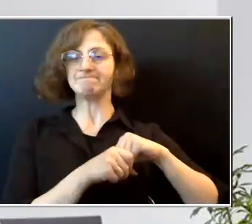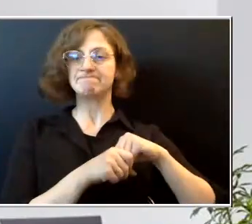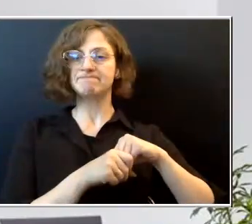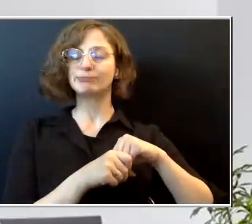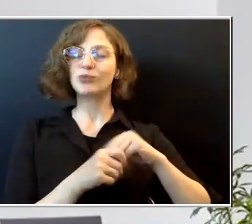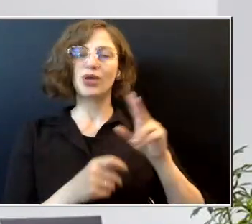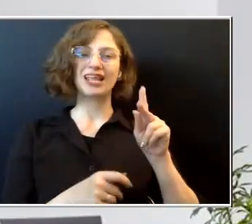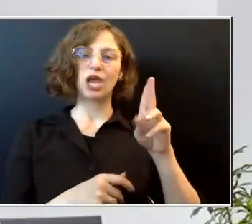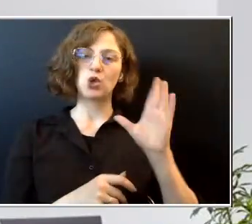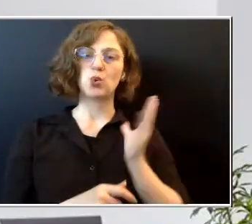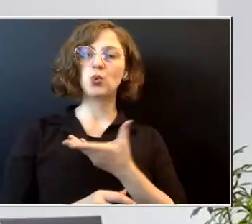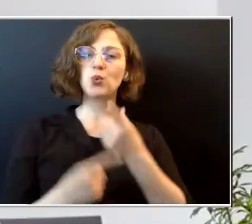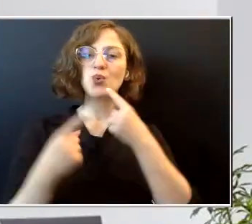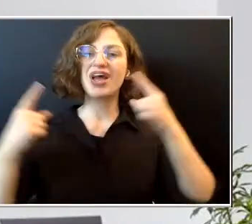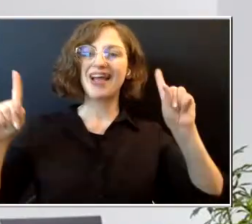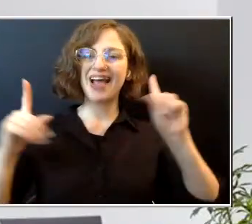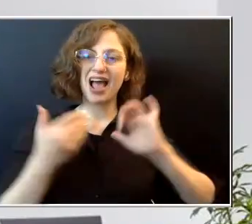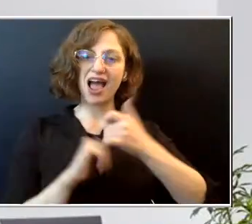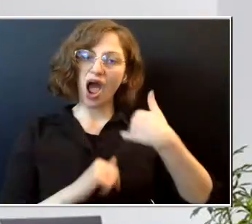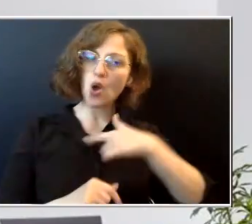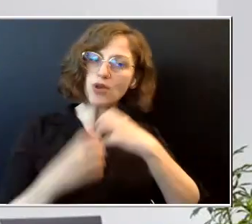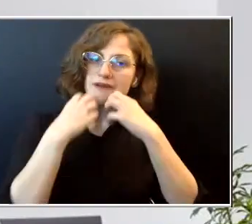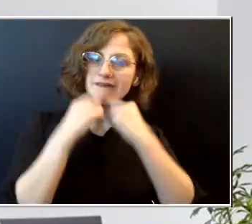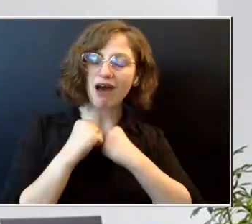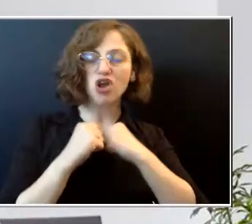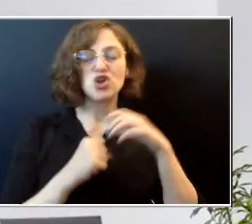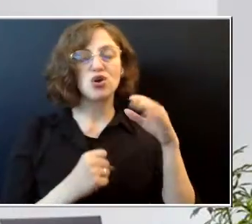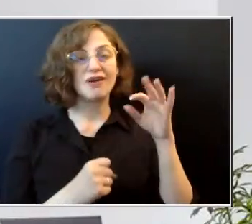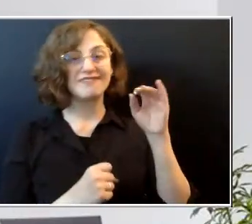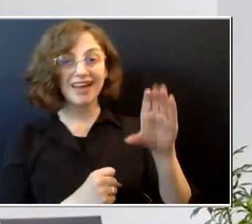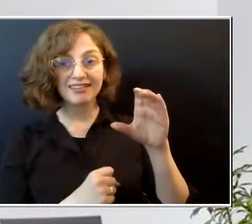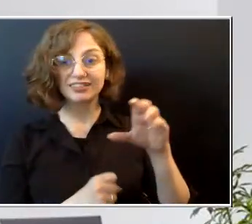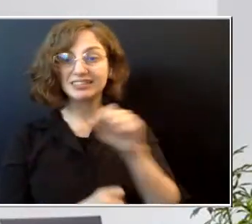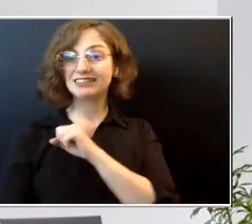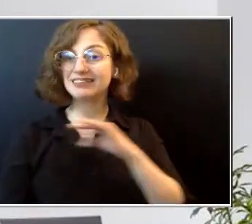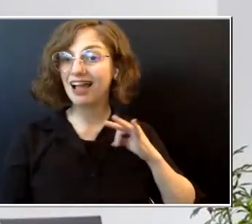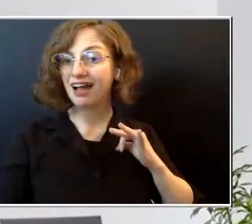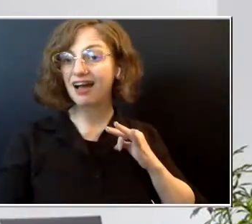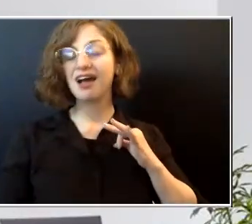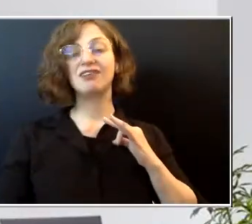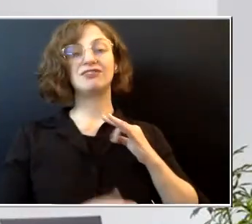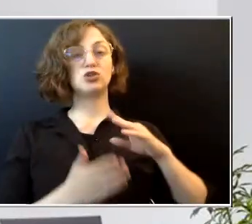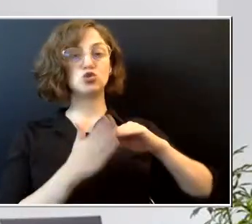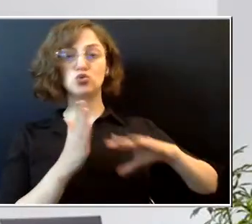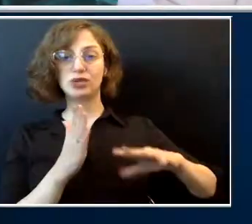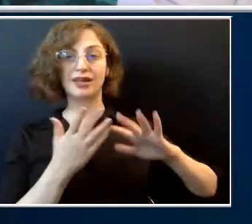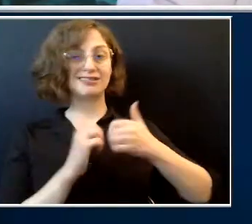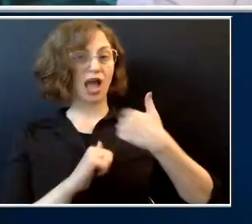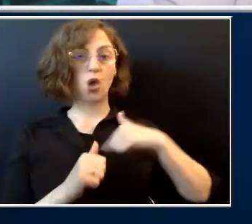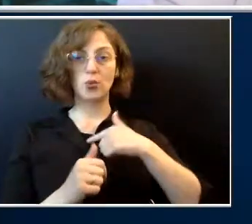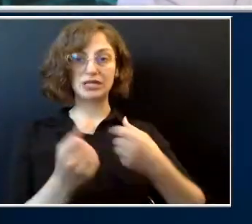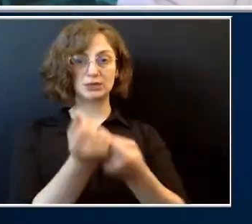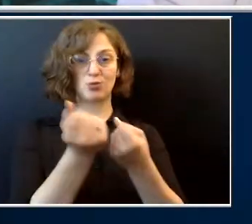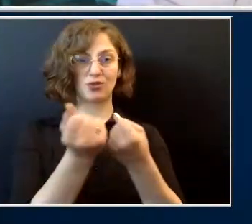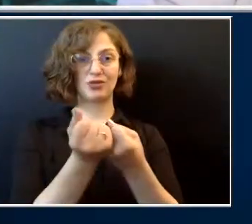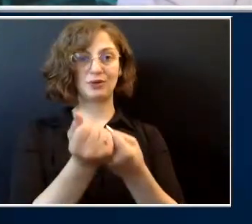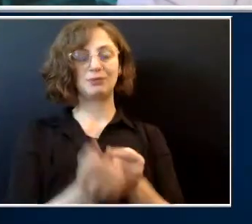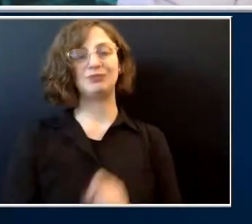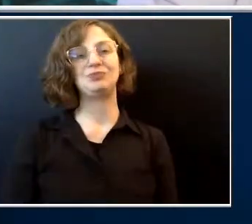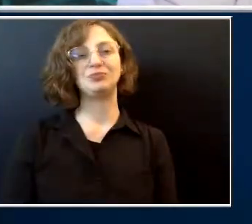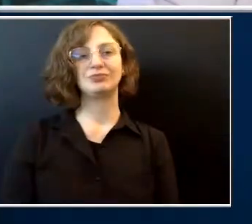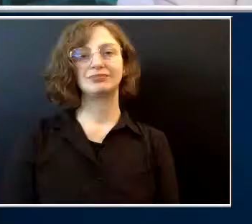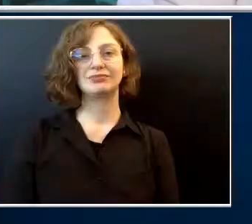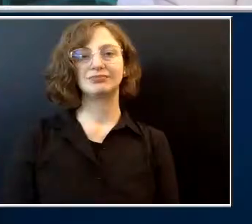we value our faculty and our staff and our trainees and how we support them. Pretty remarkable. Tell us a little bit about your